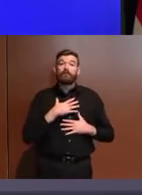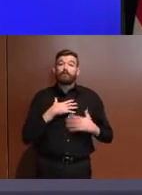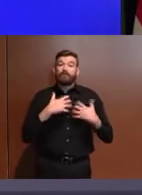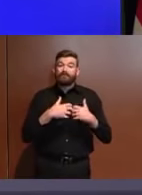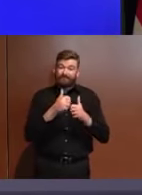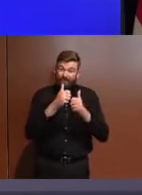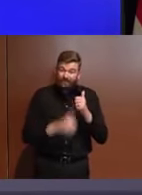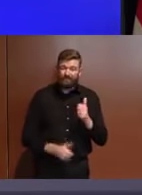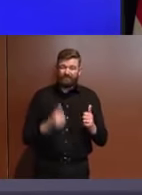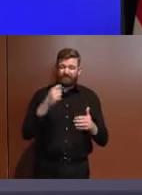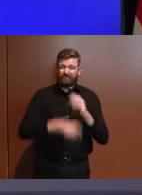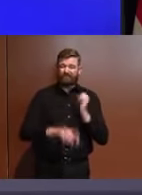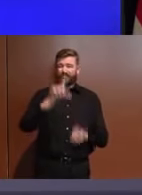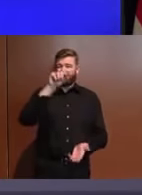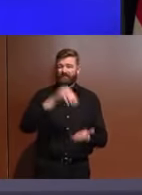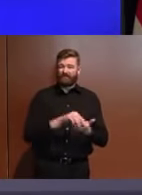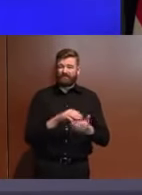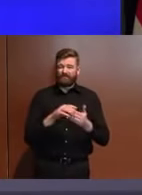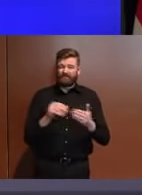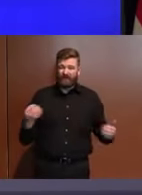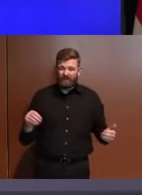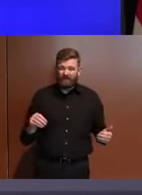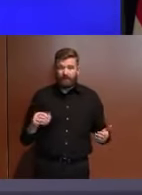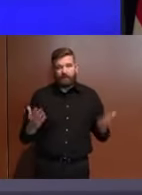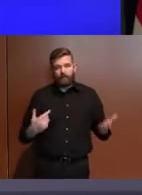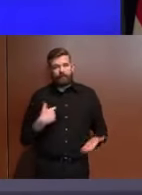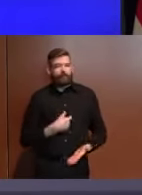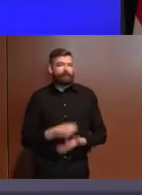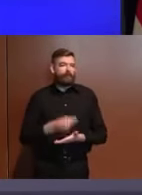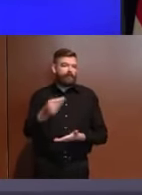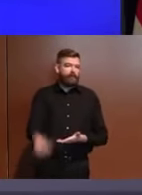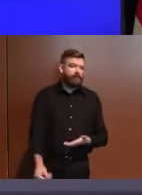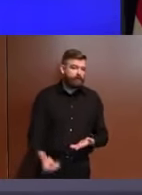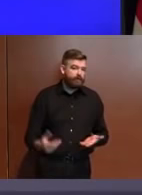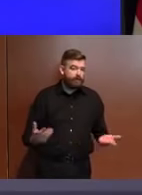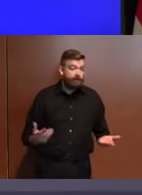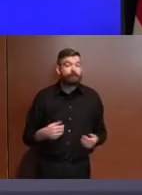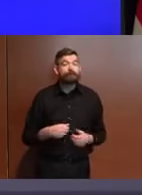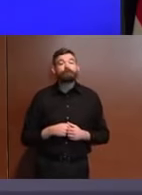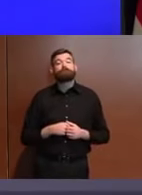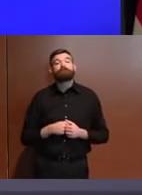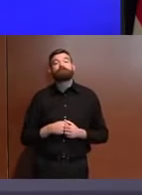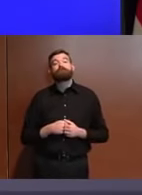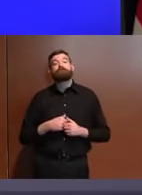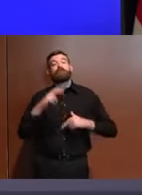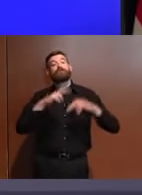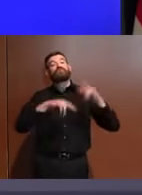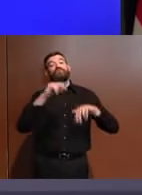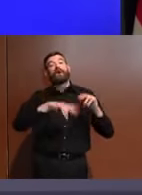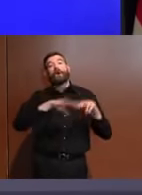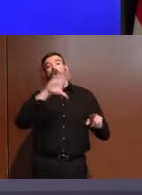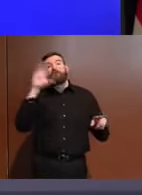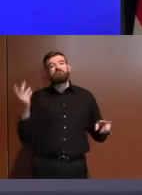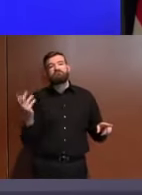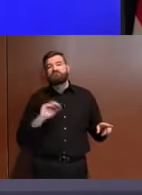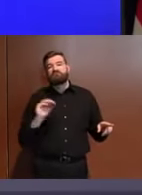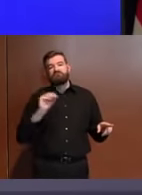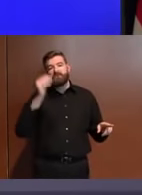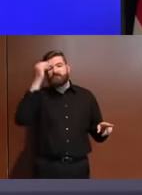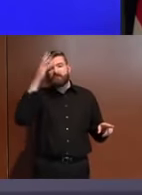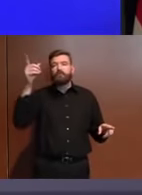also looking at. Construction, nothing to report at this time. I know New York tweaked their construction